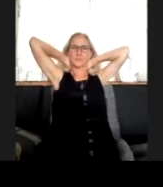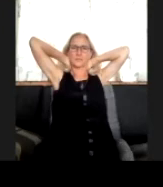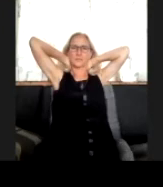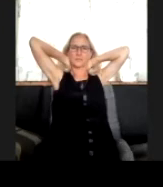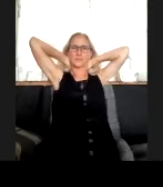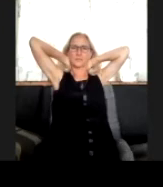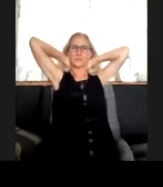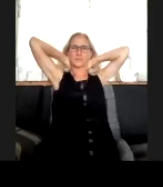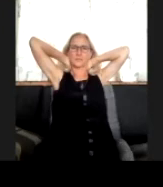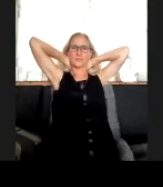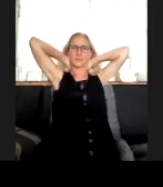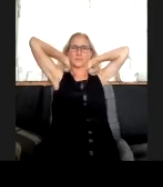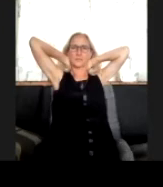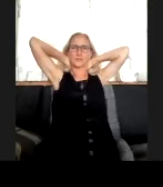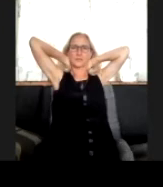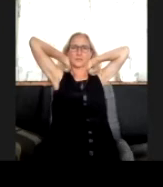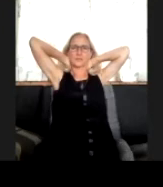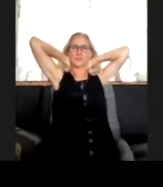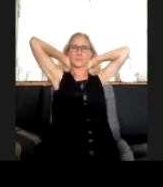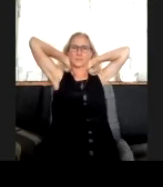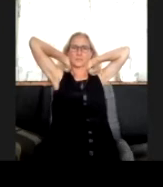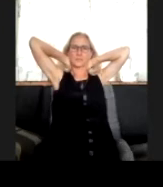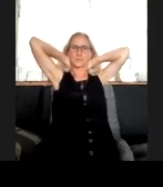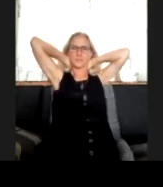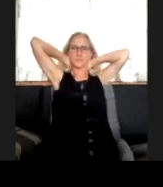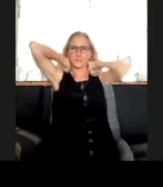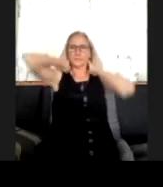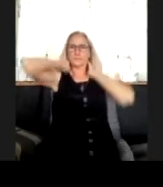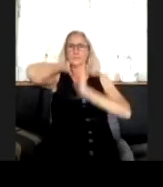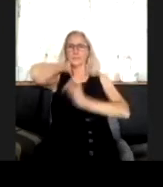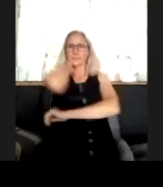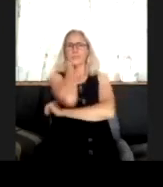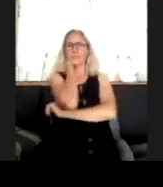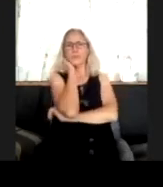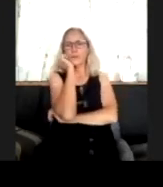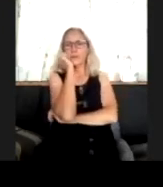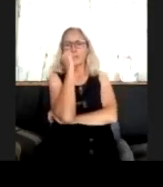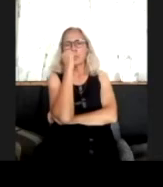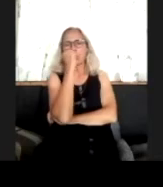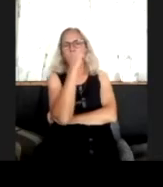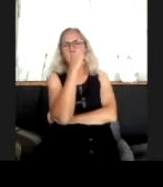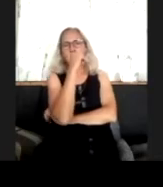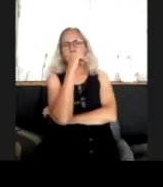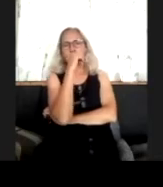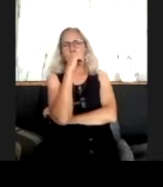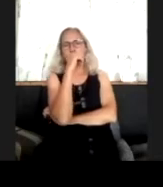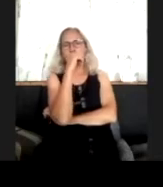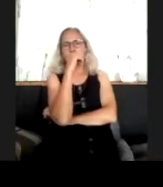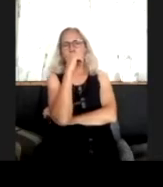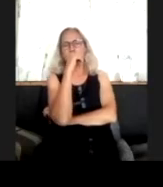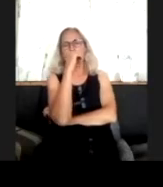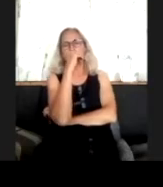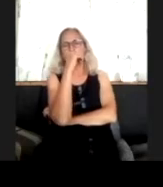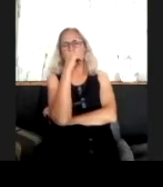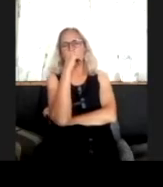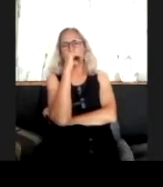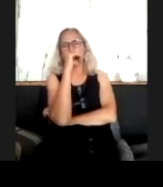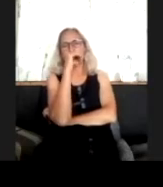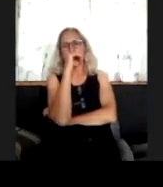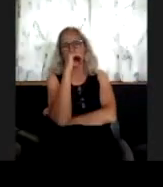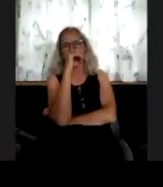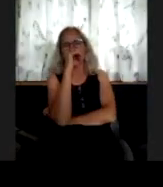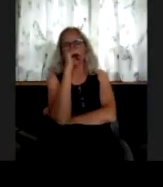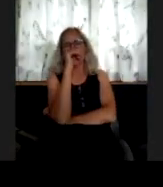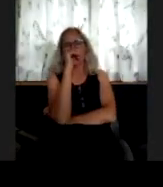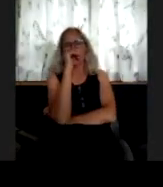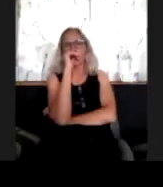blessed by God to learn this. I wish I had this when I was a teenager, or I was taught this